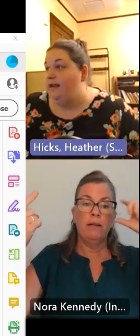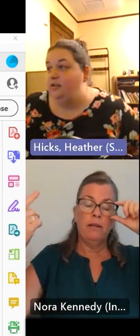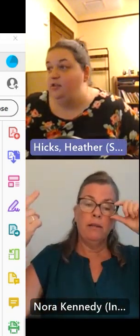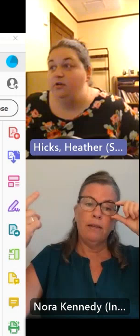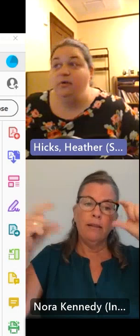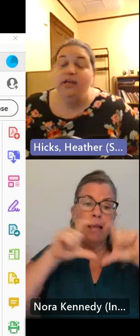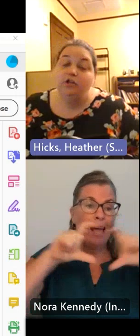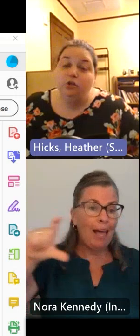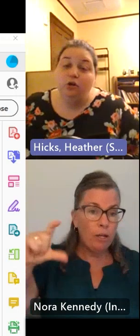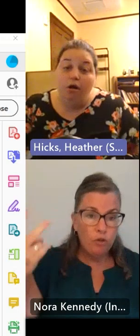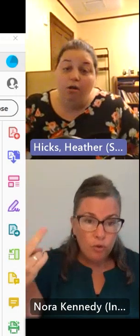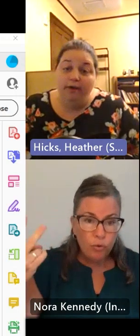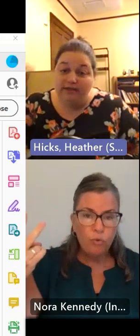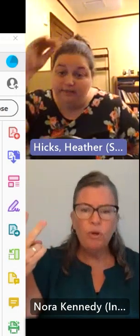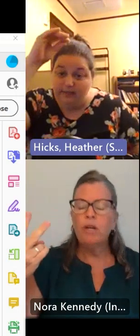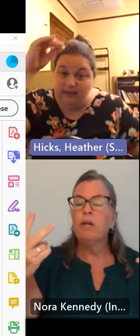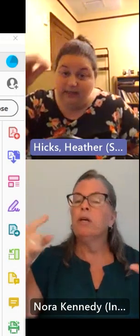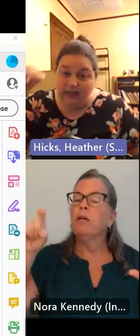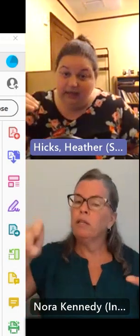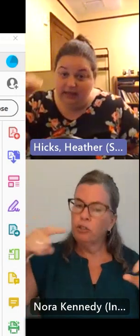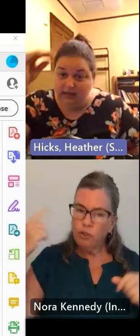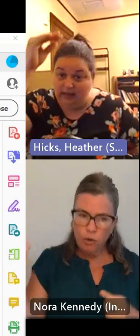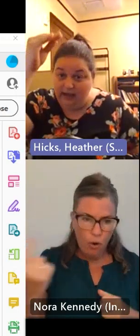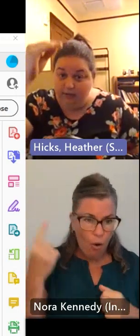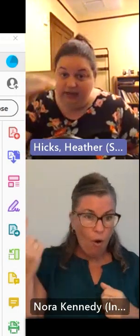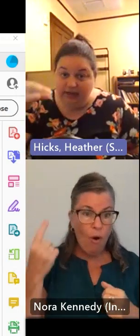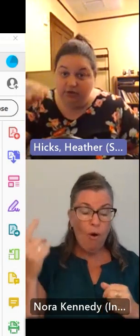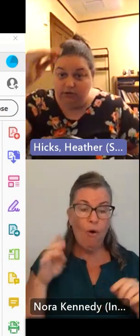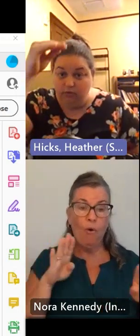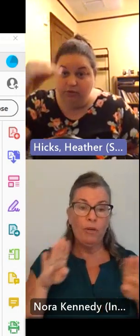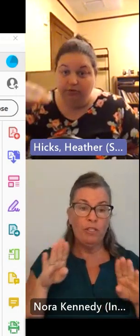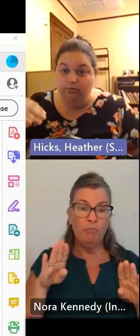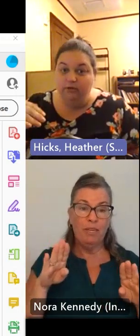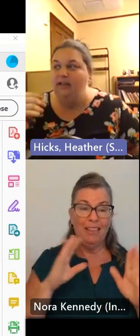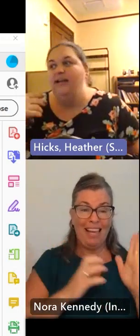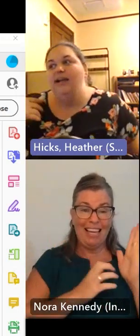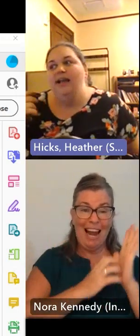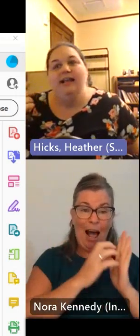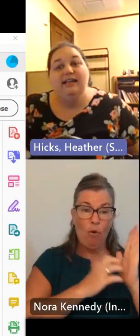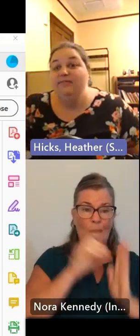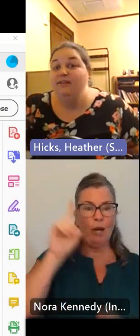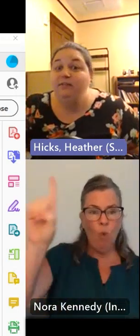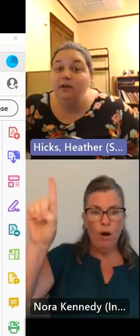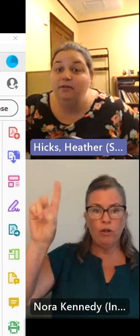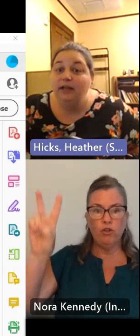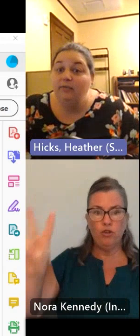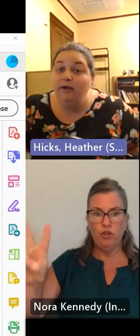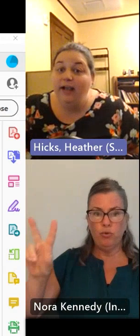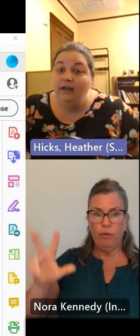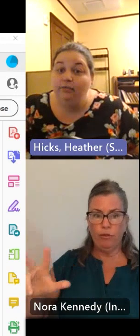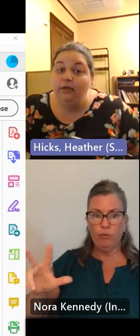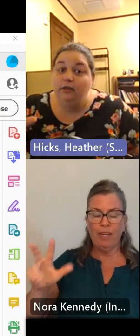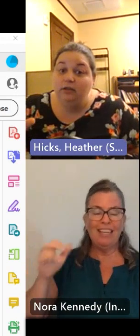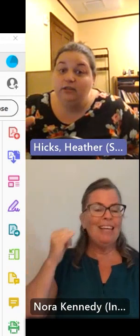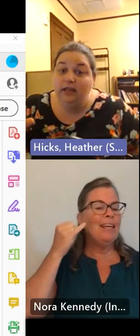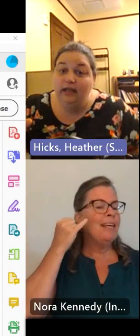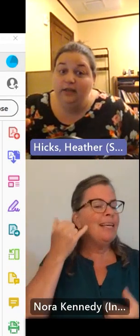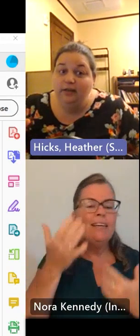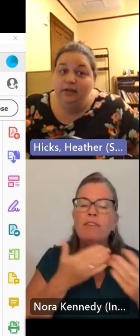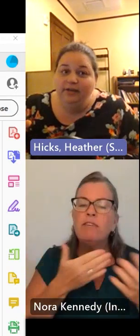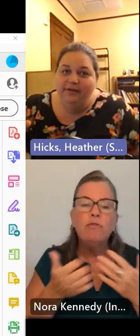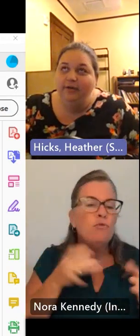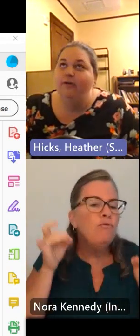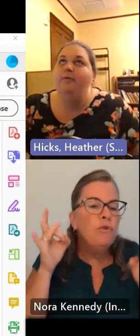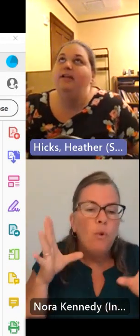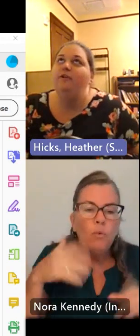This is heading 2. It should always be a like outline structure, 1, 2, 3. Even if you don't like what heading 3 looks